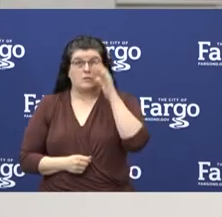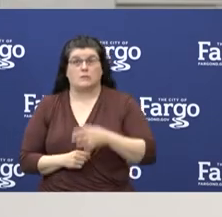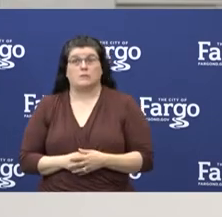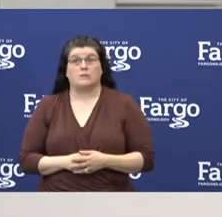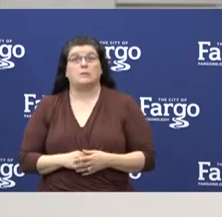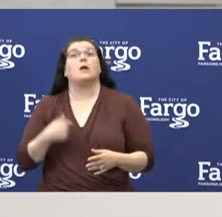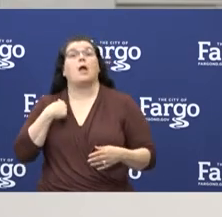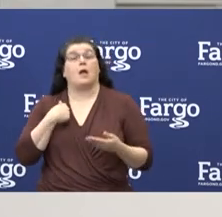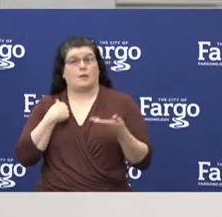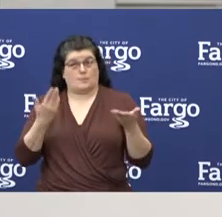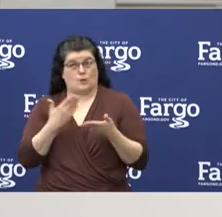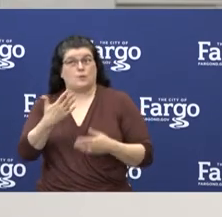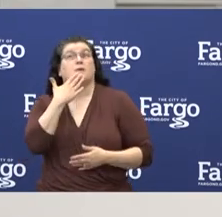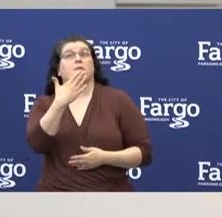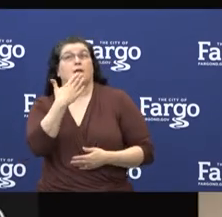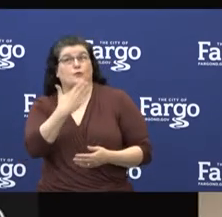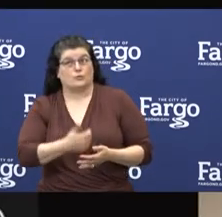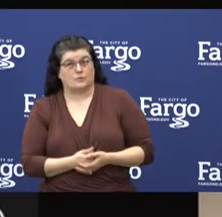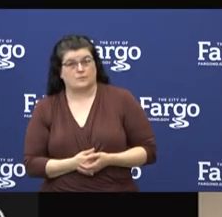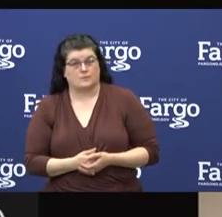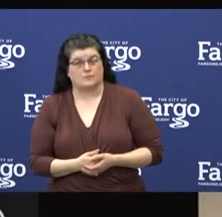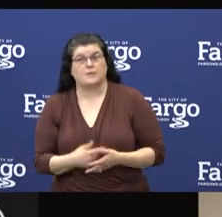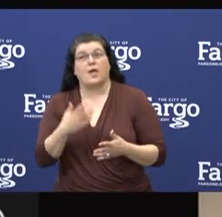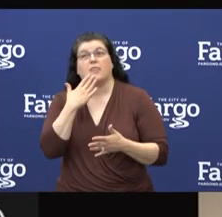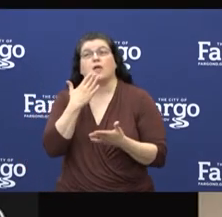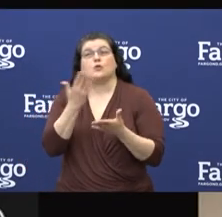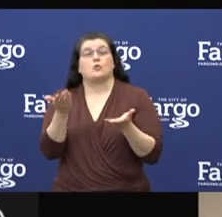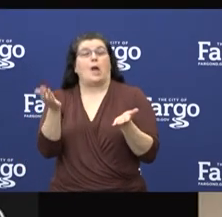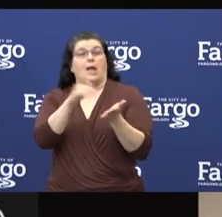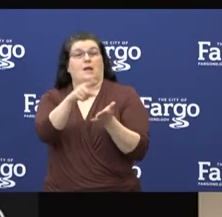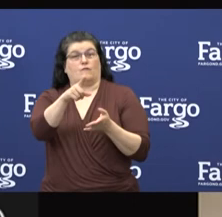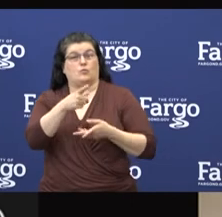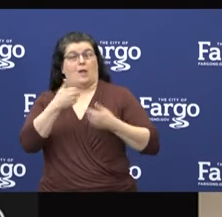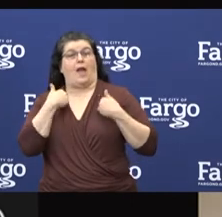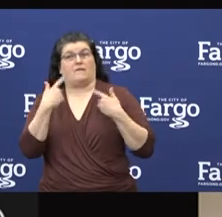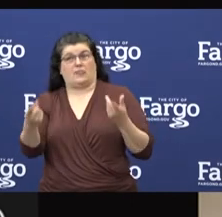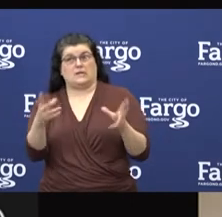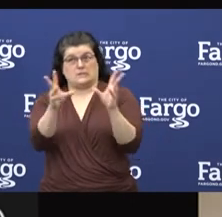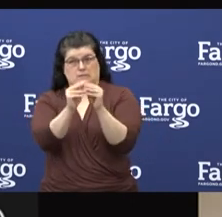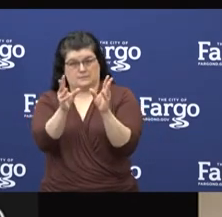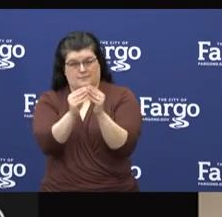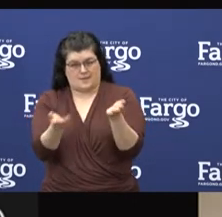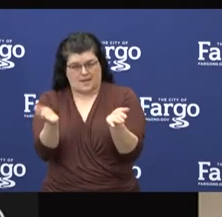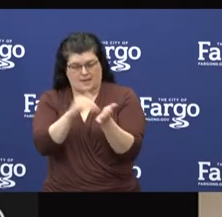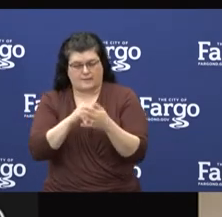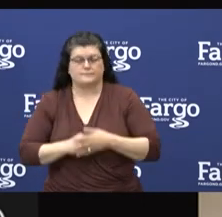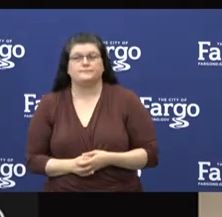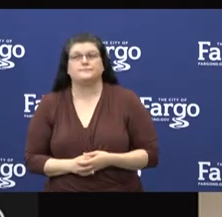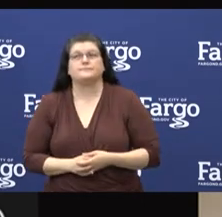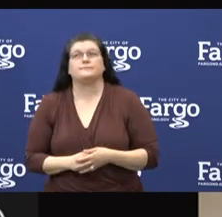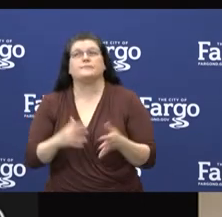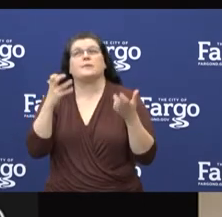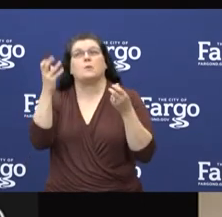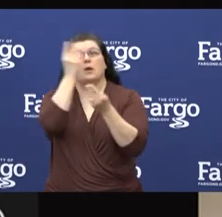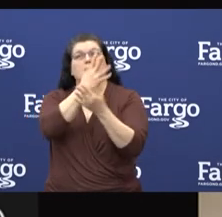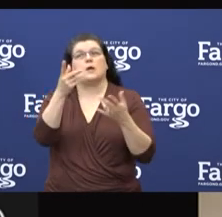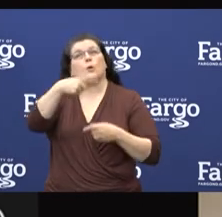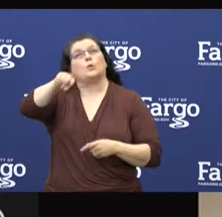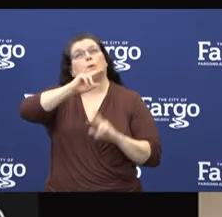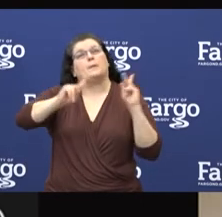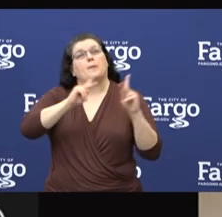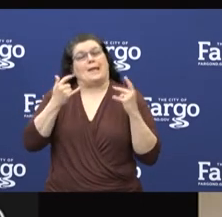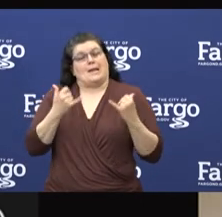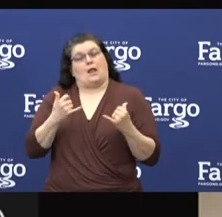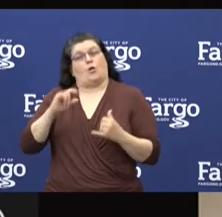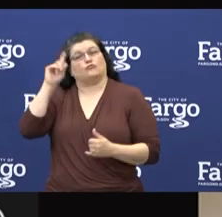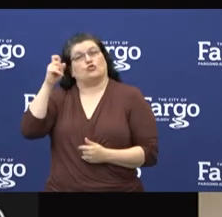I am, Mayor. Thank you very much again for hosting this. So I think folks know by now that Governor